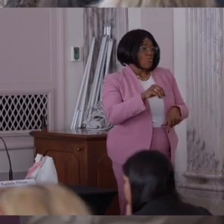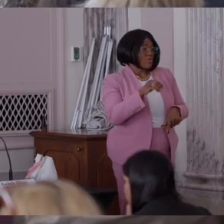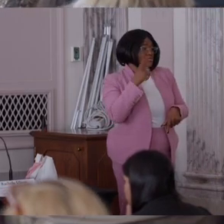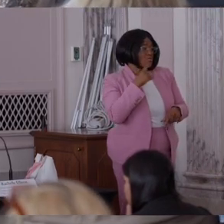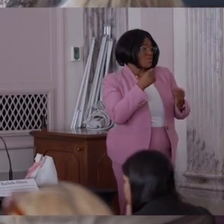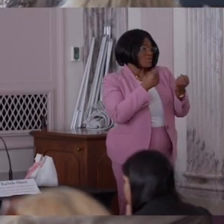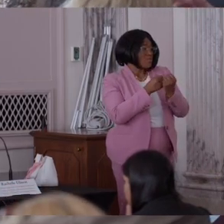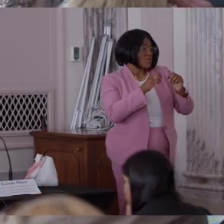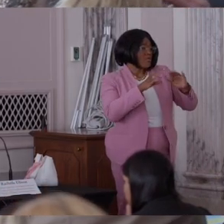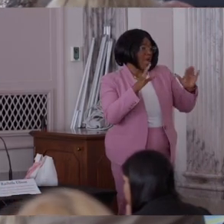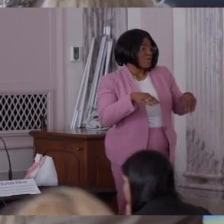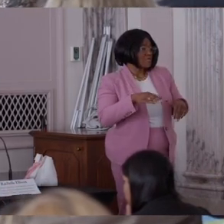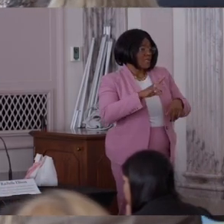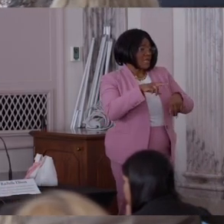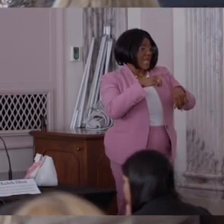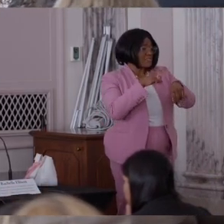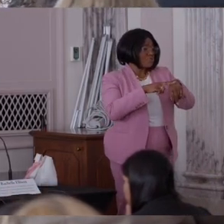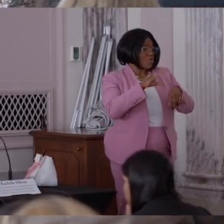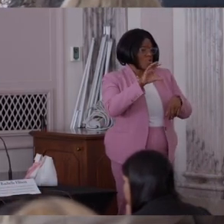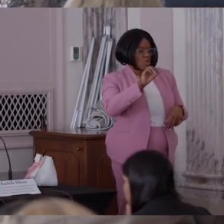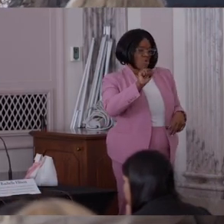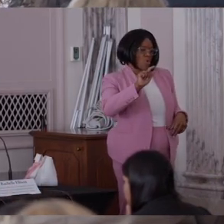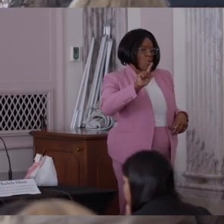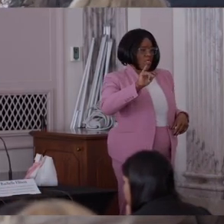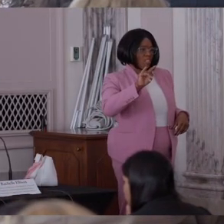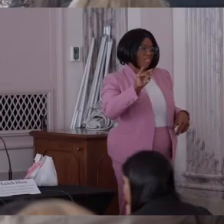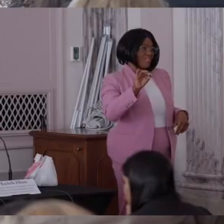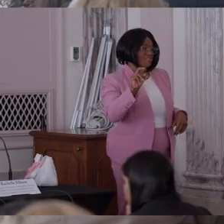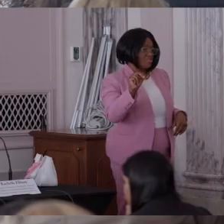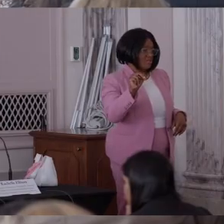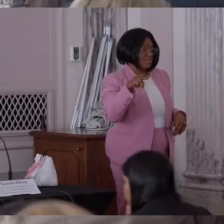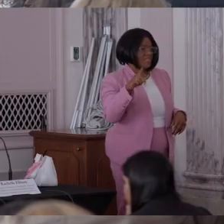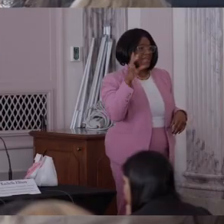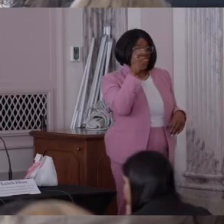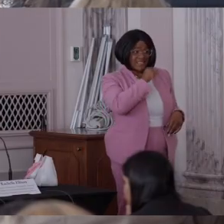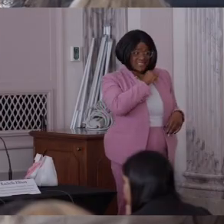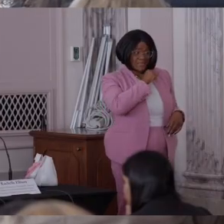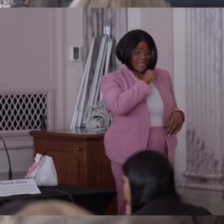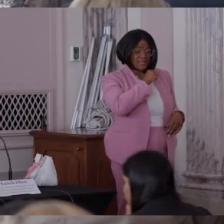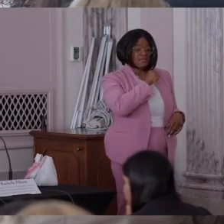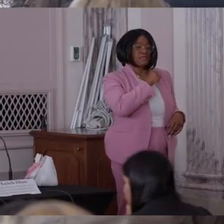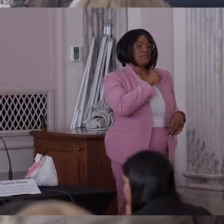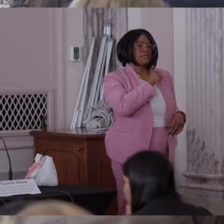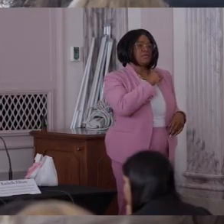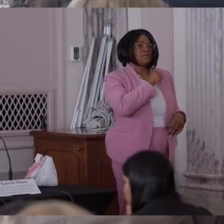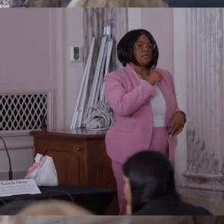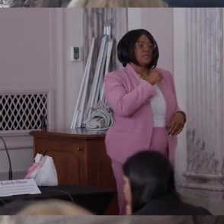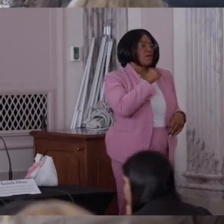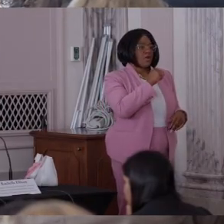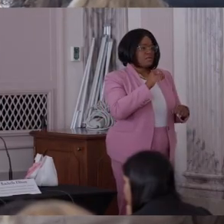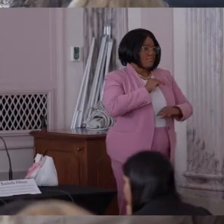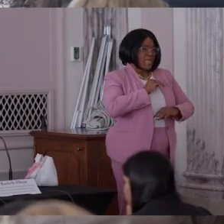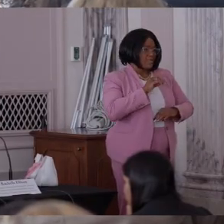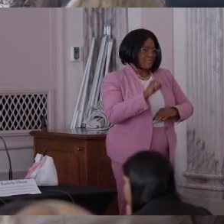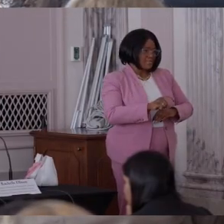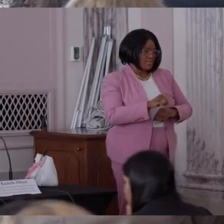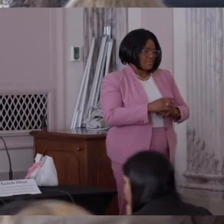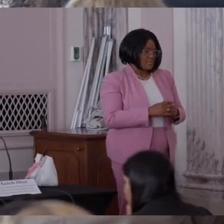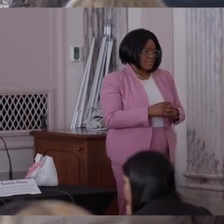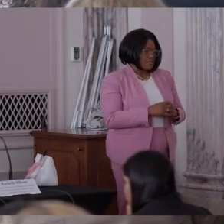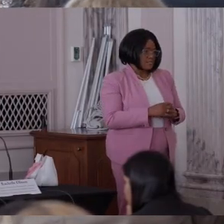National Coalition, also, I think, put it out together, that estimated unmet need. And